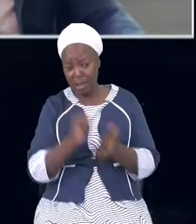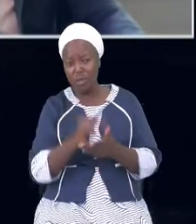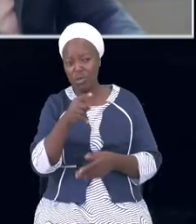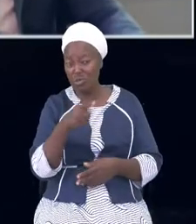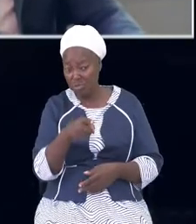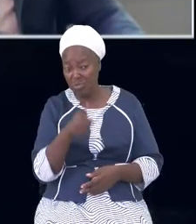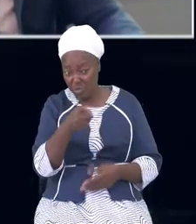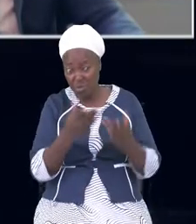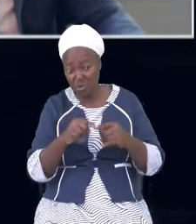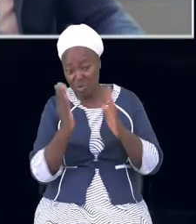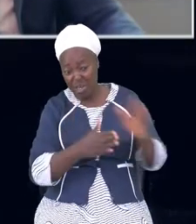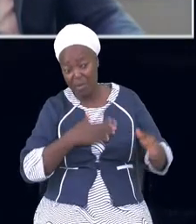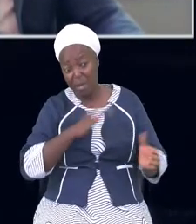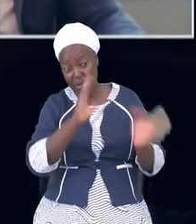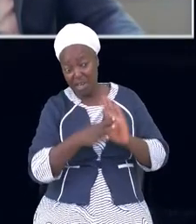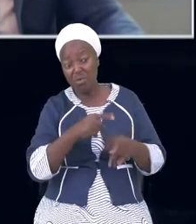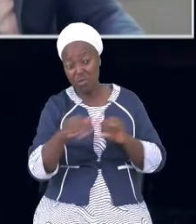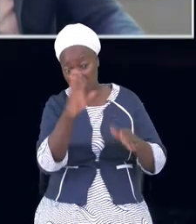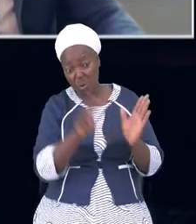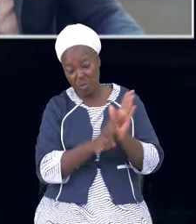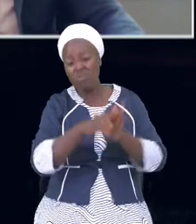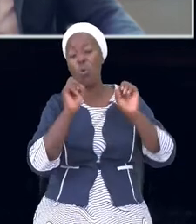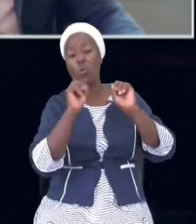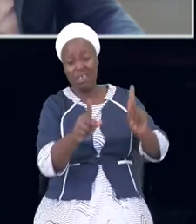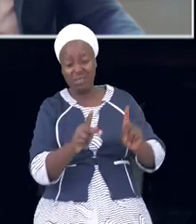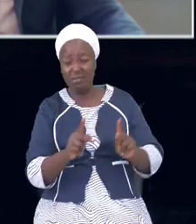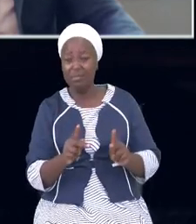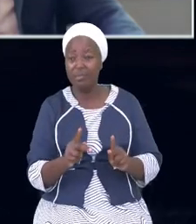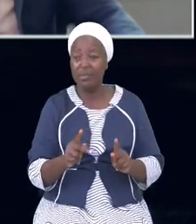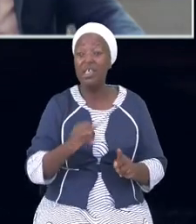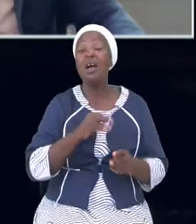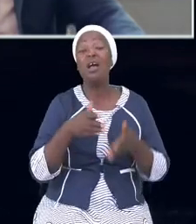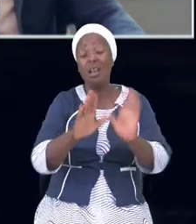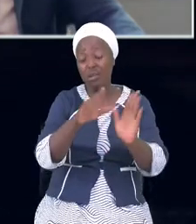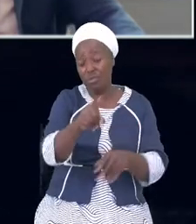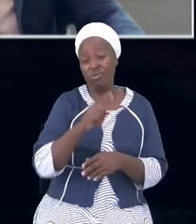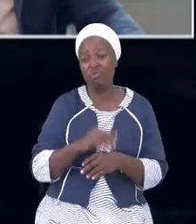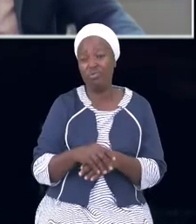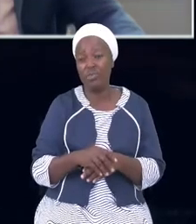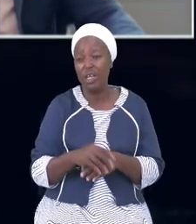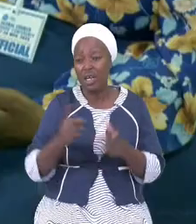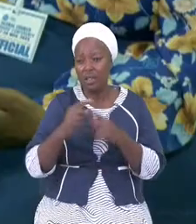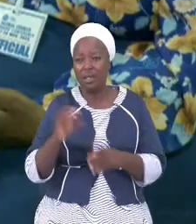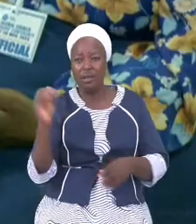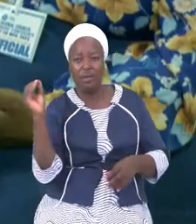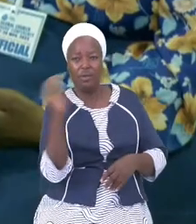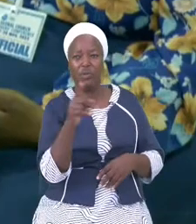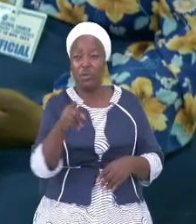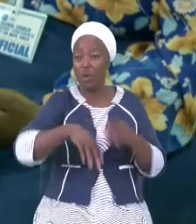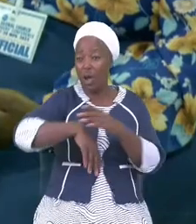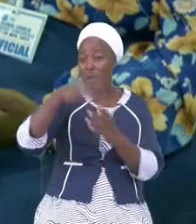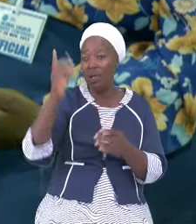presence? You want to do the undoable? All right, I give you a chance. And I cast you out. And the